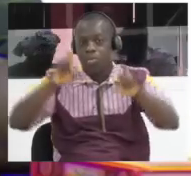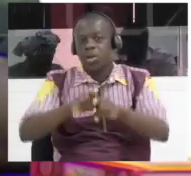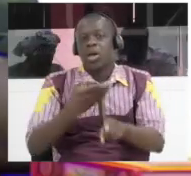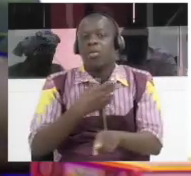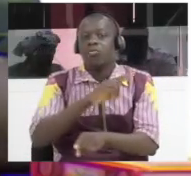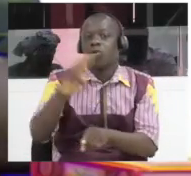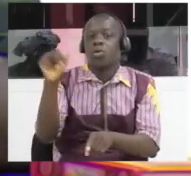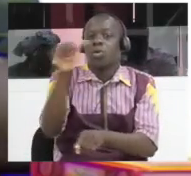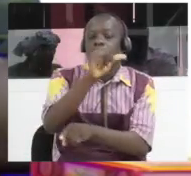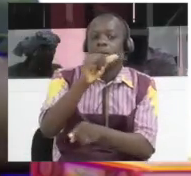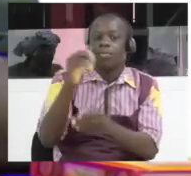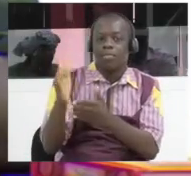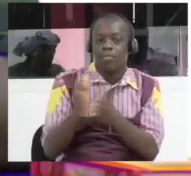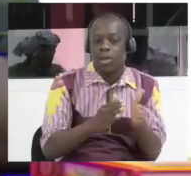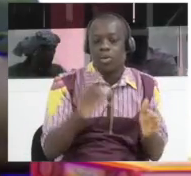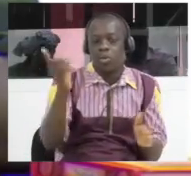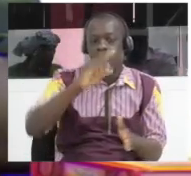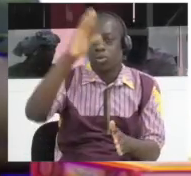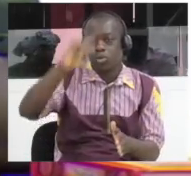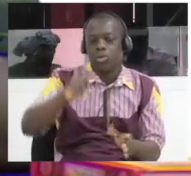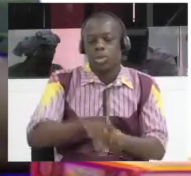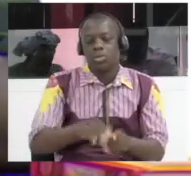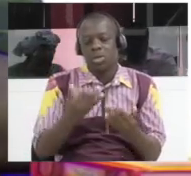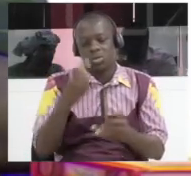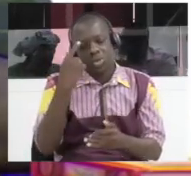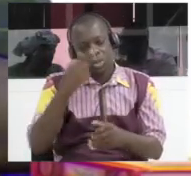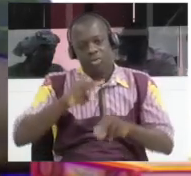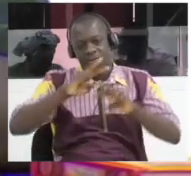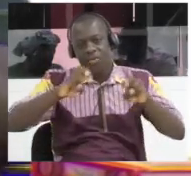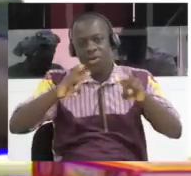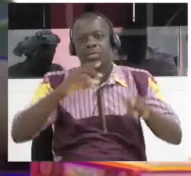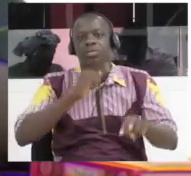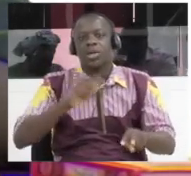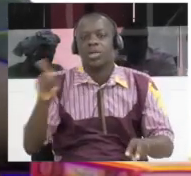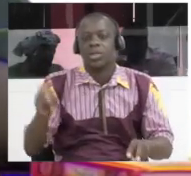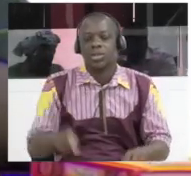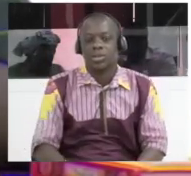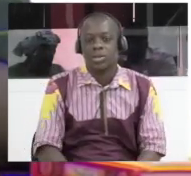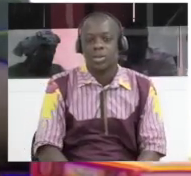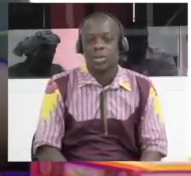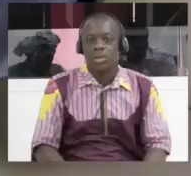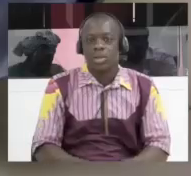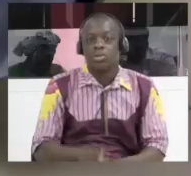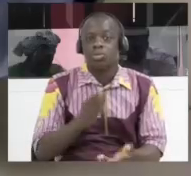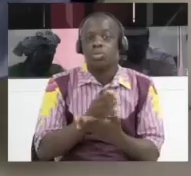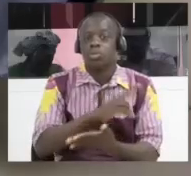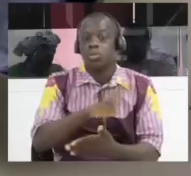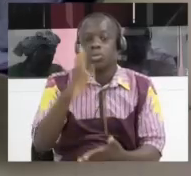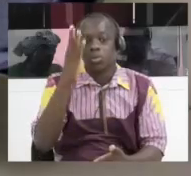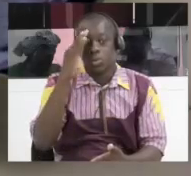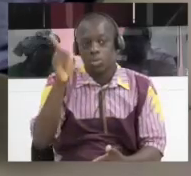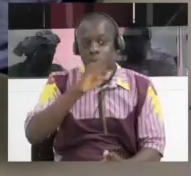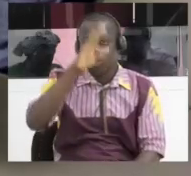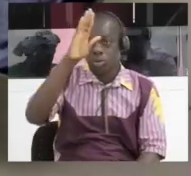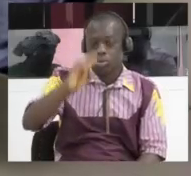further plan of what to do. And that was why they were looking for me. They didn't know what to do. Those were